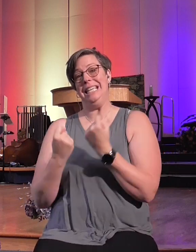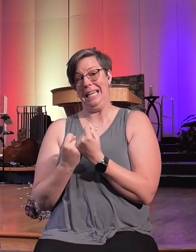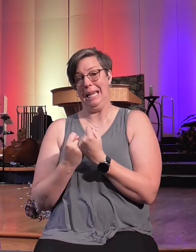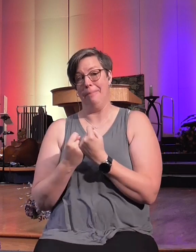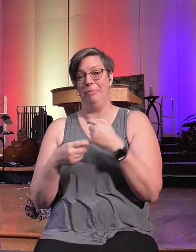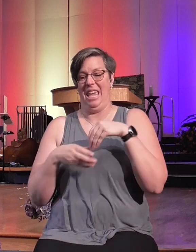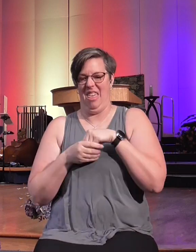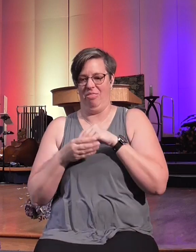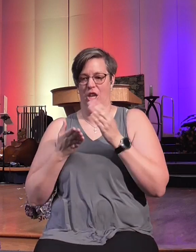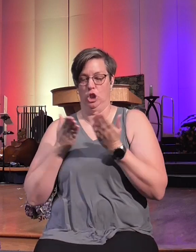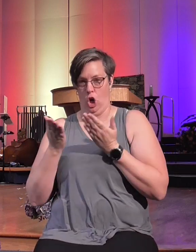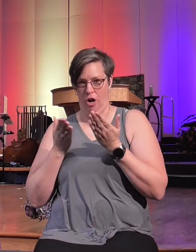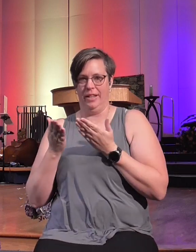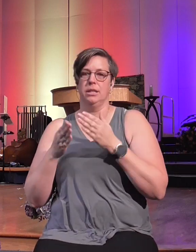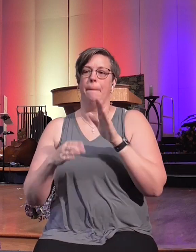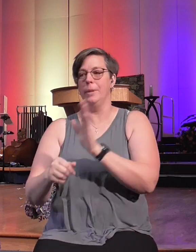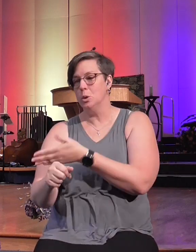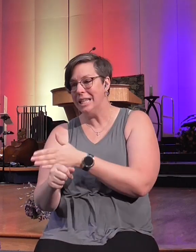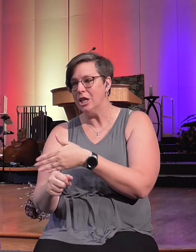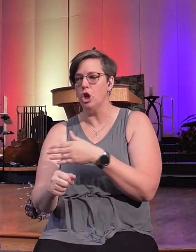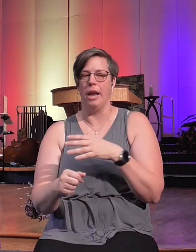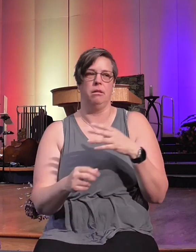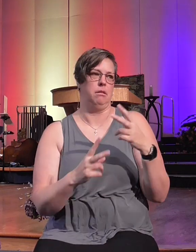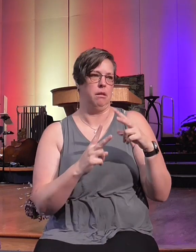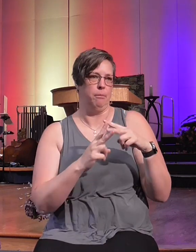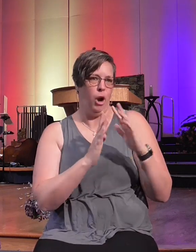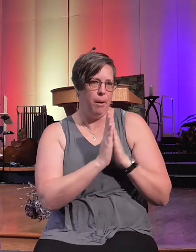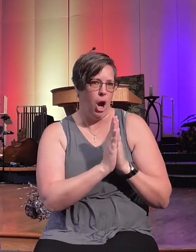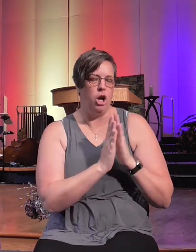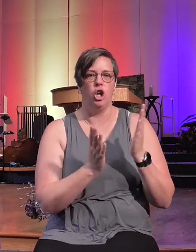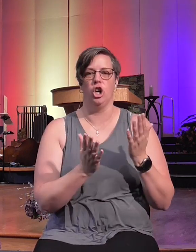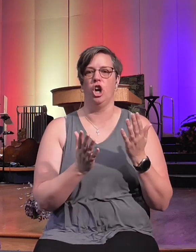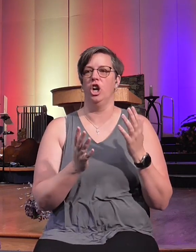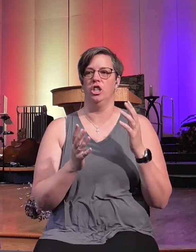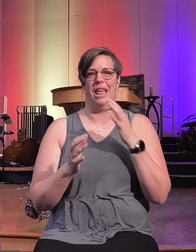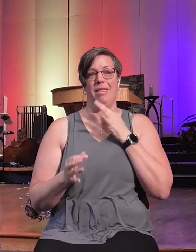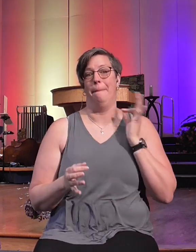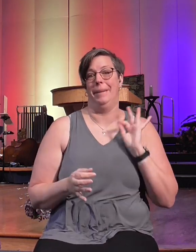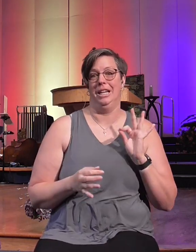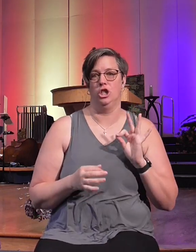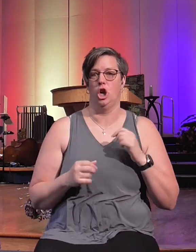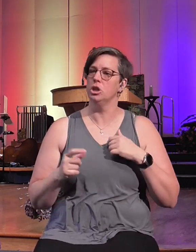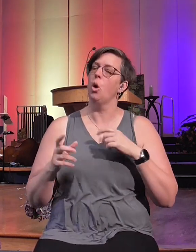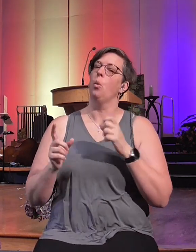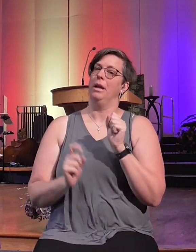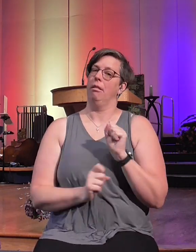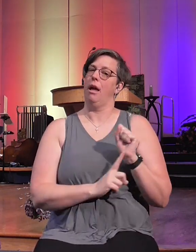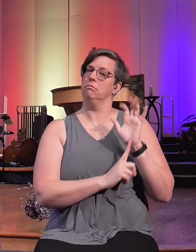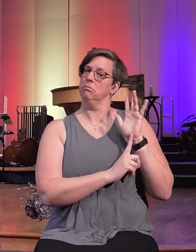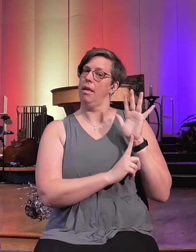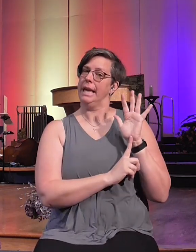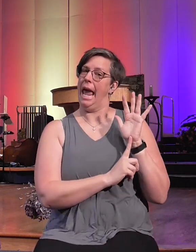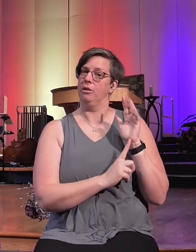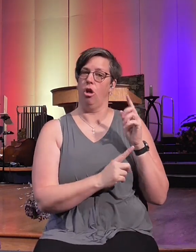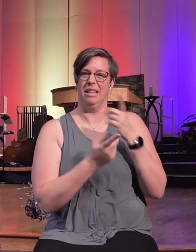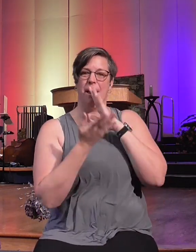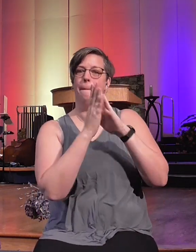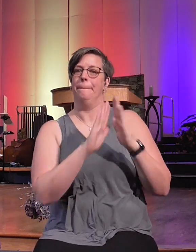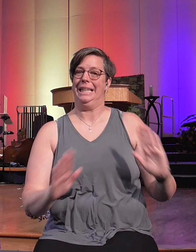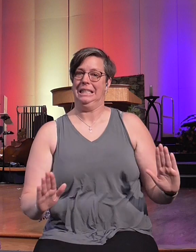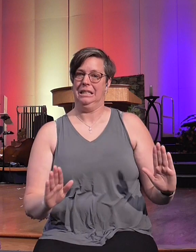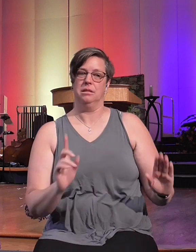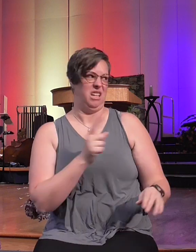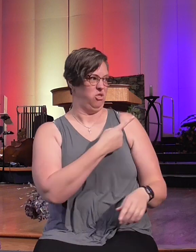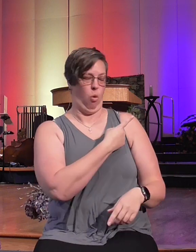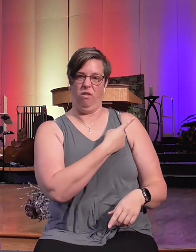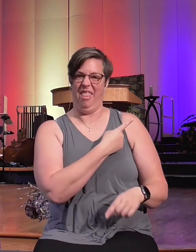in the service, the musicians and the practitioners and the ministers all gather to pray, we light our peace candle ceremoniously over